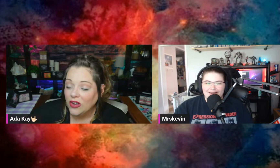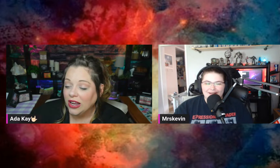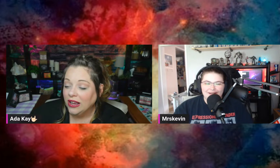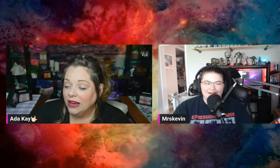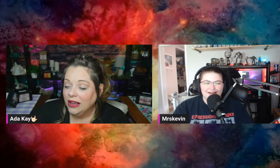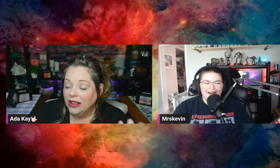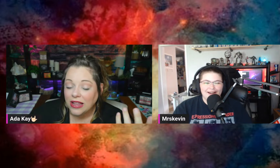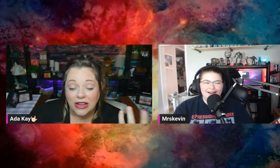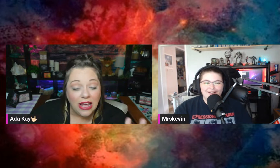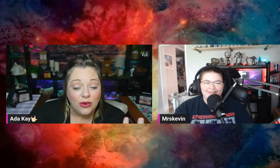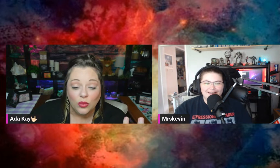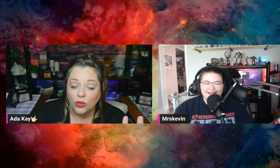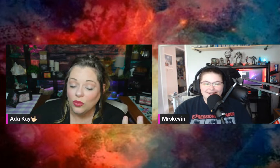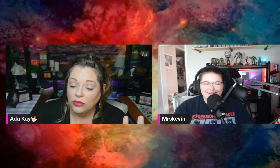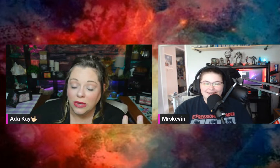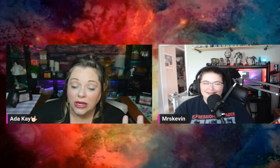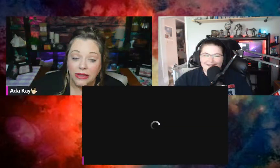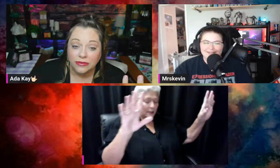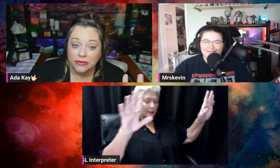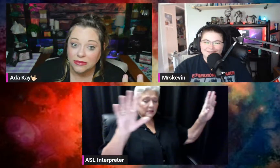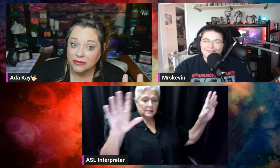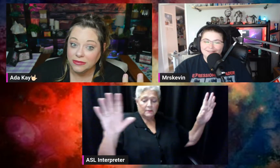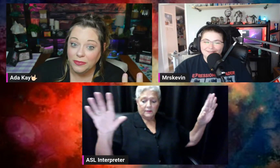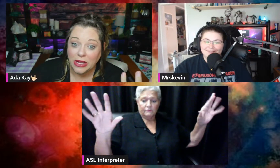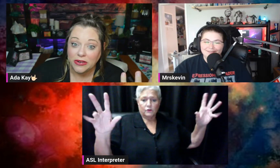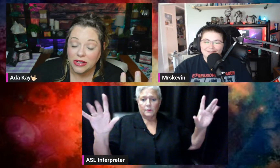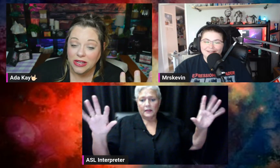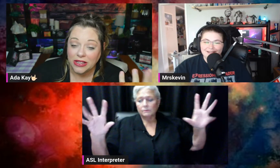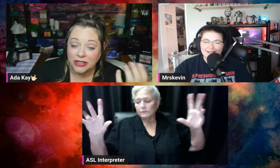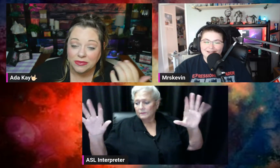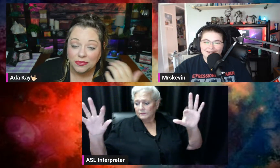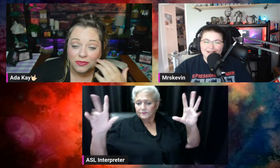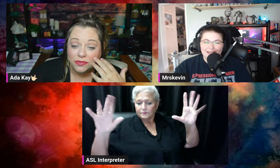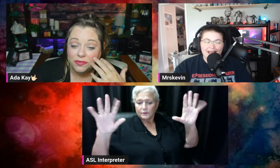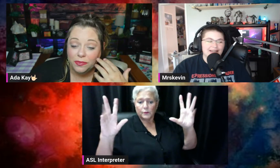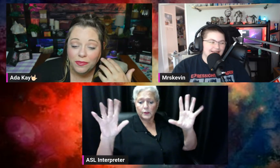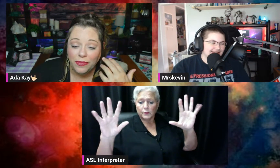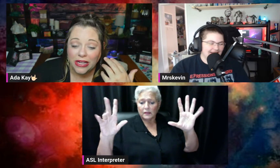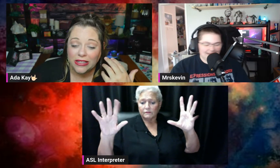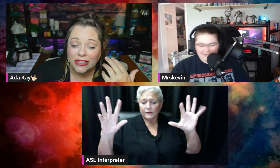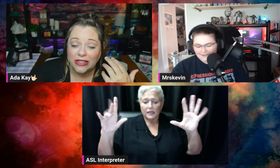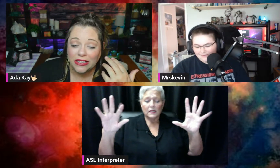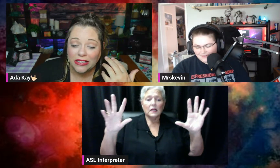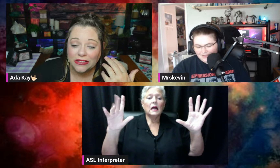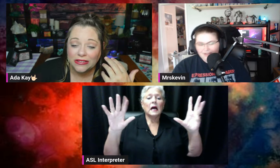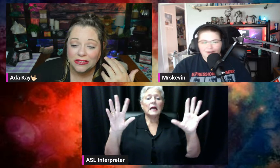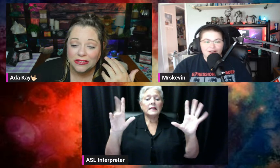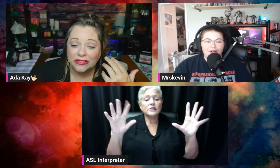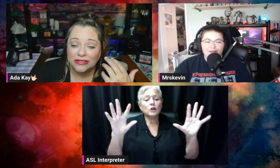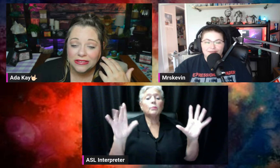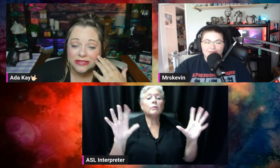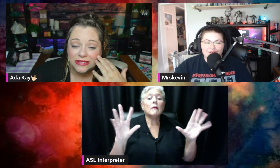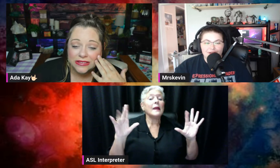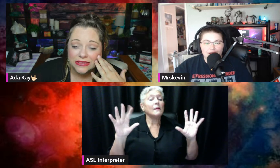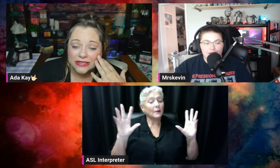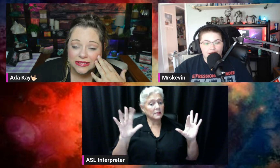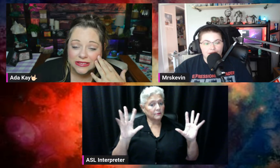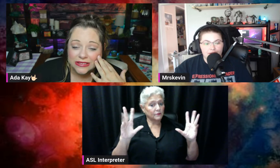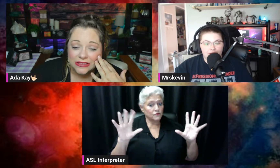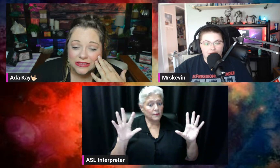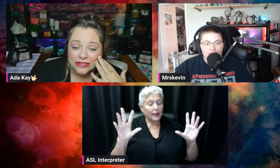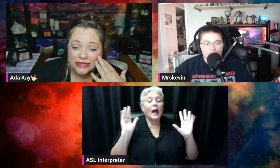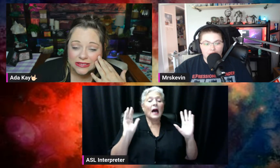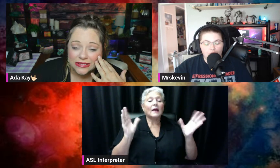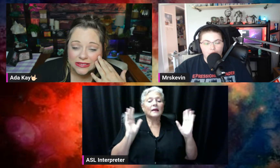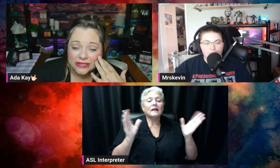That is funny. I know. Hey, About something. better than nothing. Yes. Better than nothing. I You need know- you to pray about